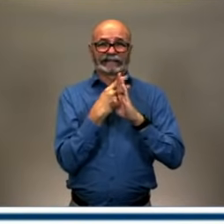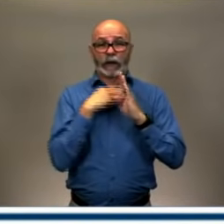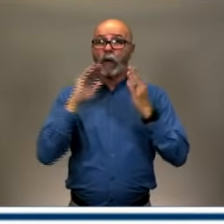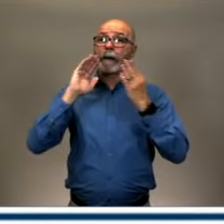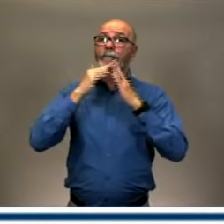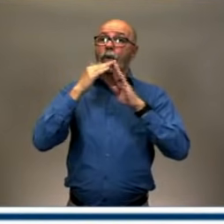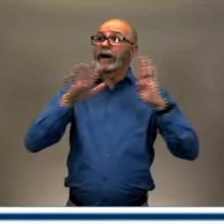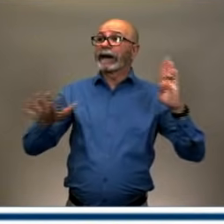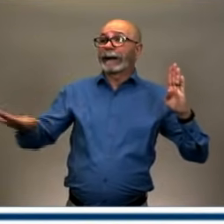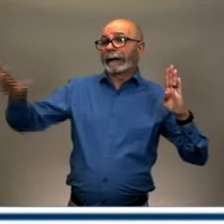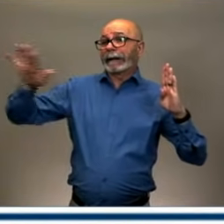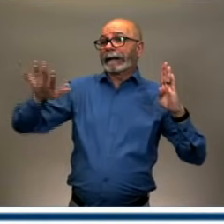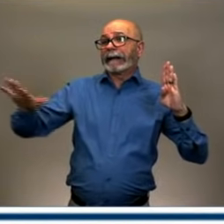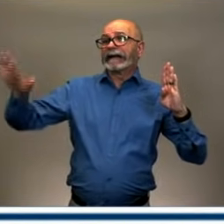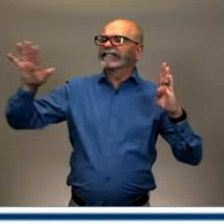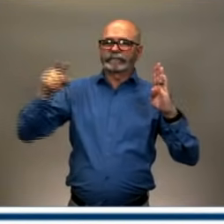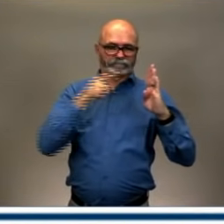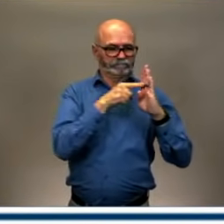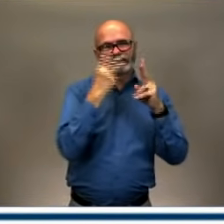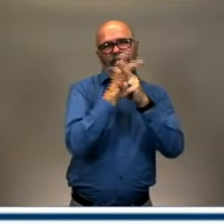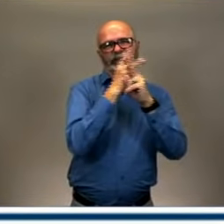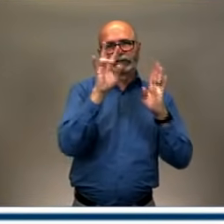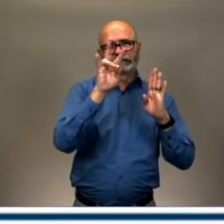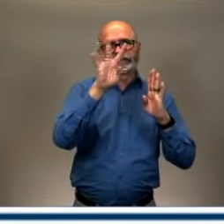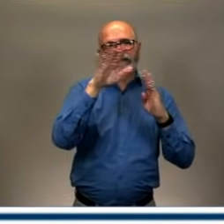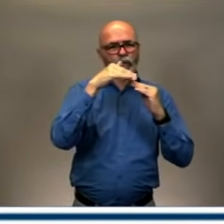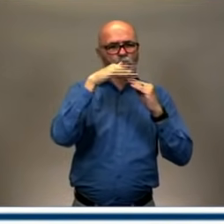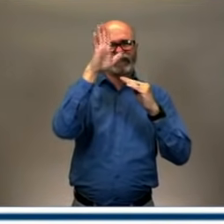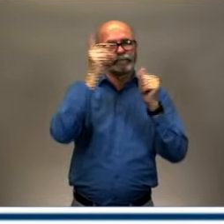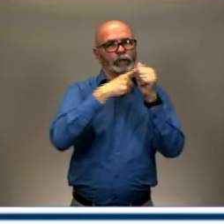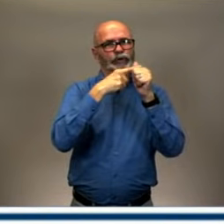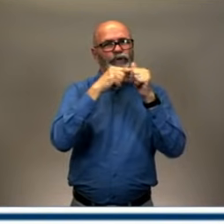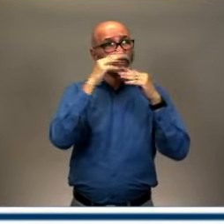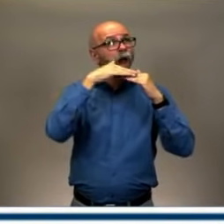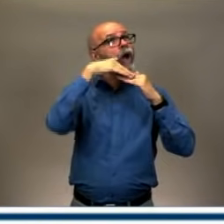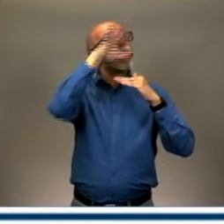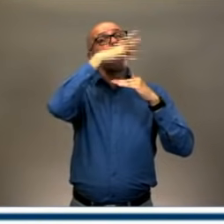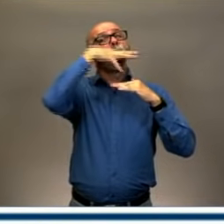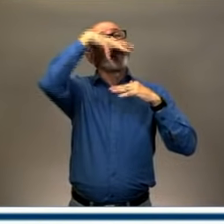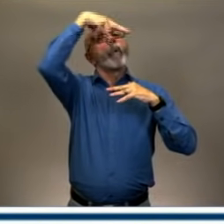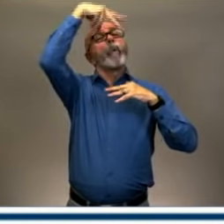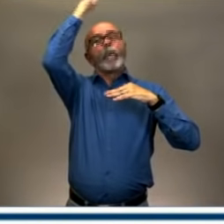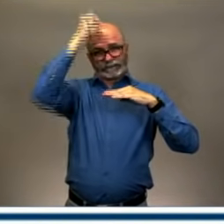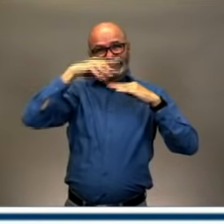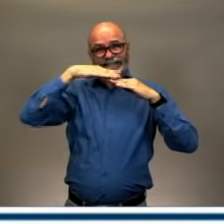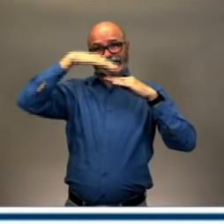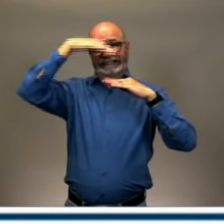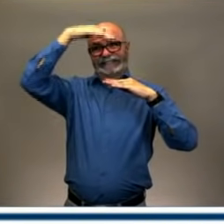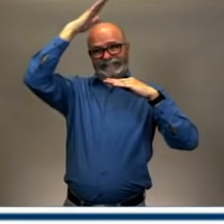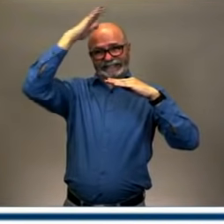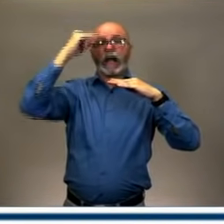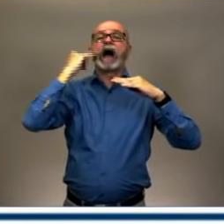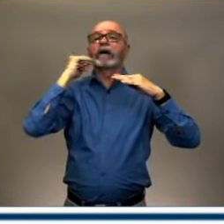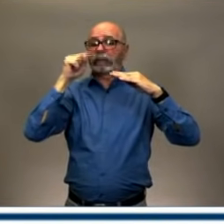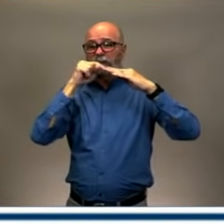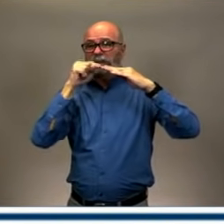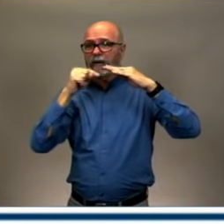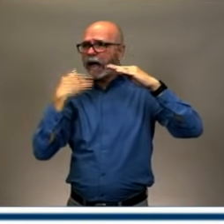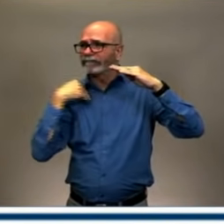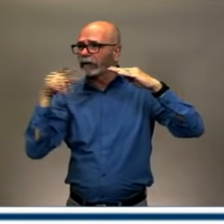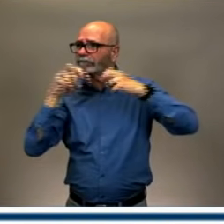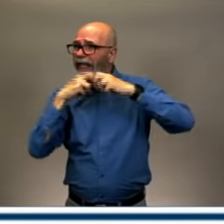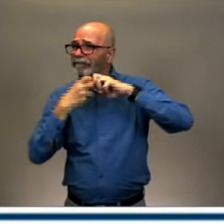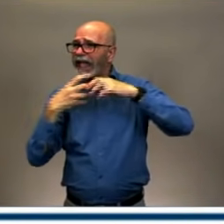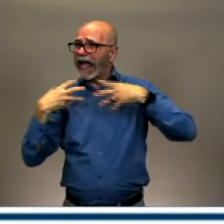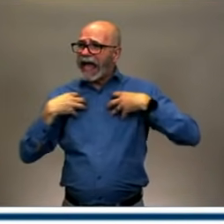are 75 plus, but we'll also be looking at what is the evidence around different types of health conditions as well and how we